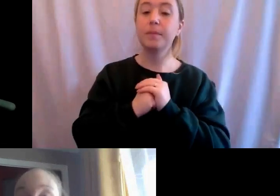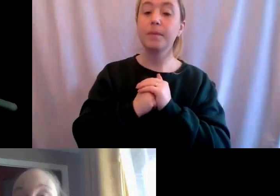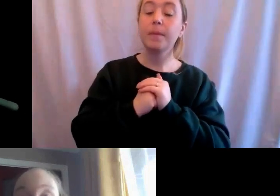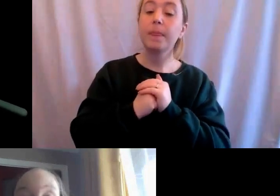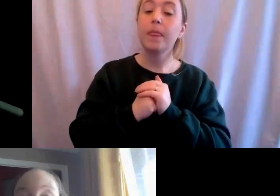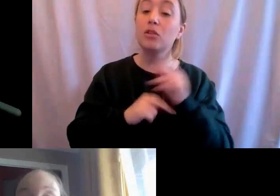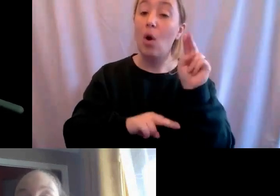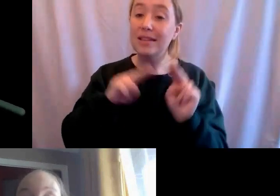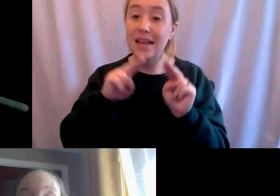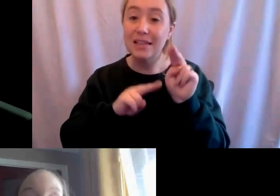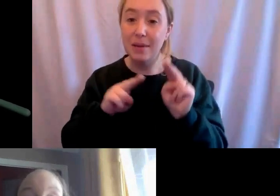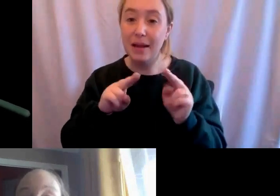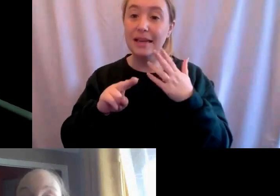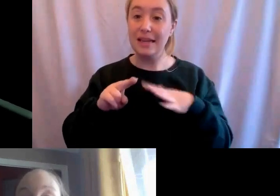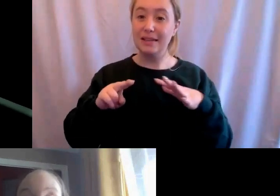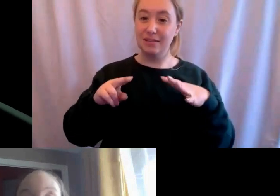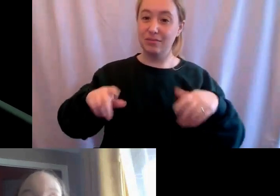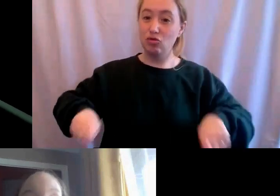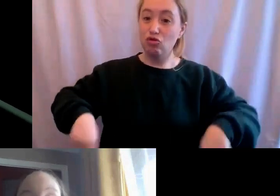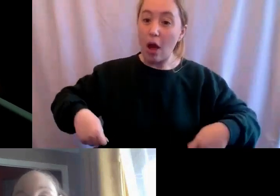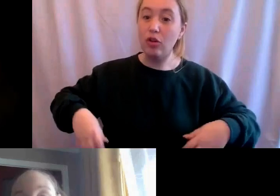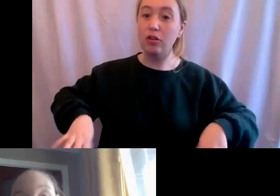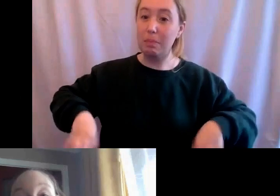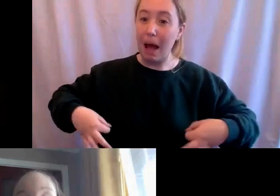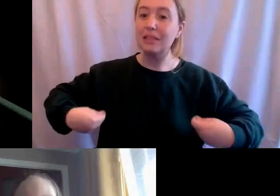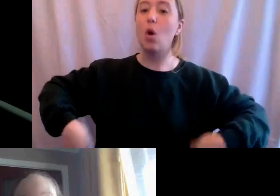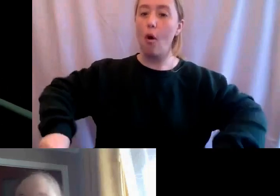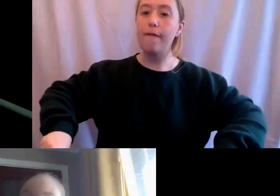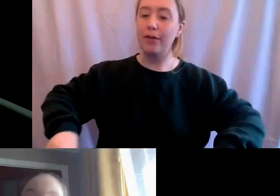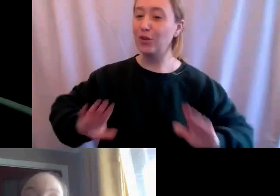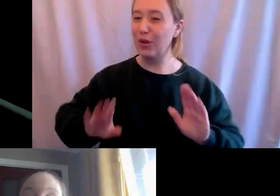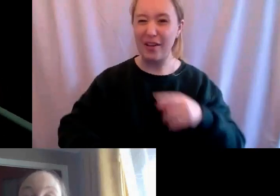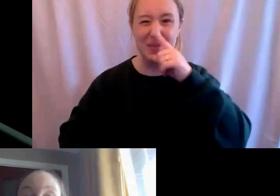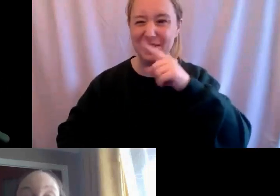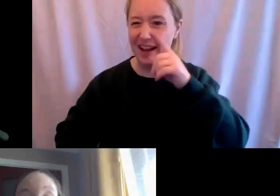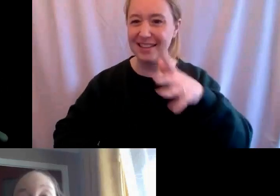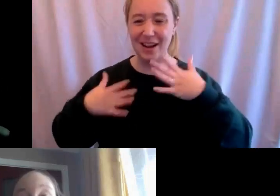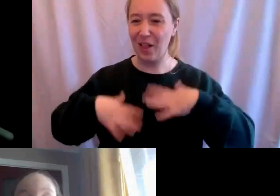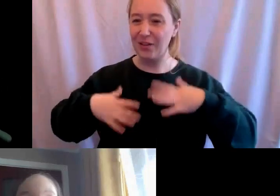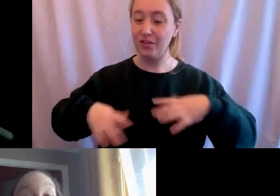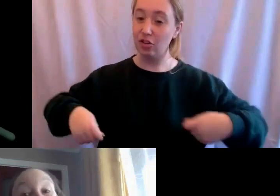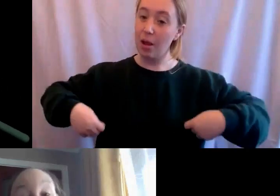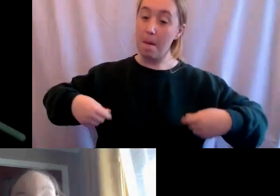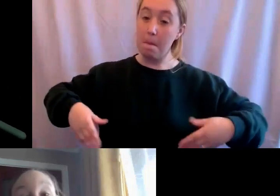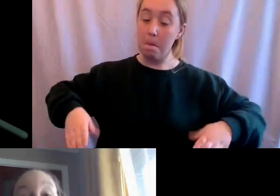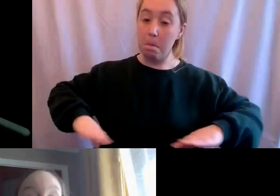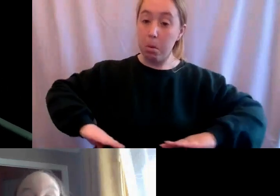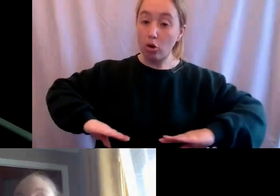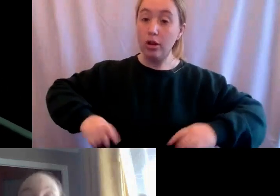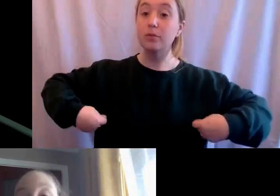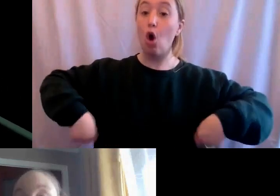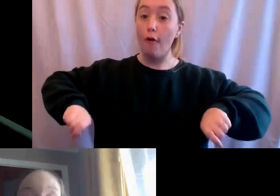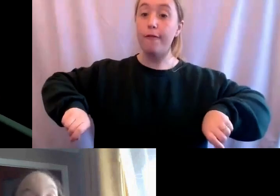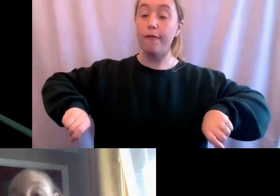worry about, getting dressed up fancy or anything. We just take your bottom things off, you lie up on the bed and you're covered